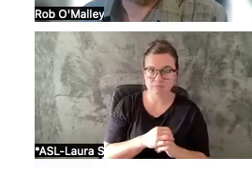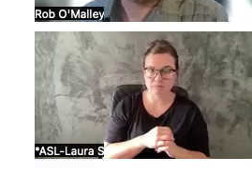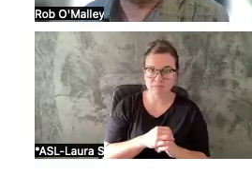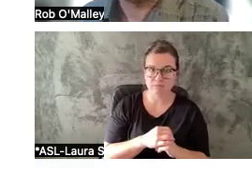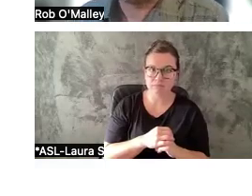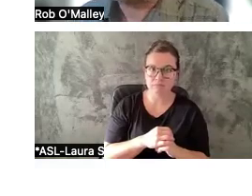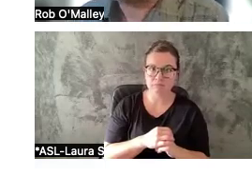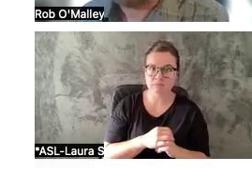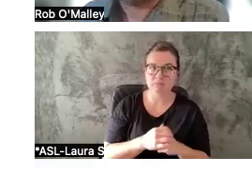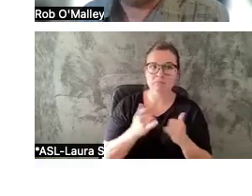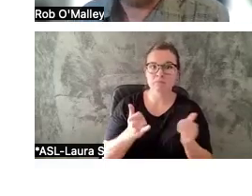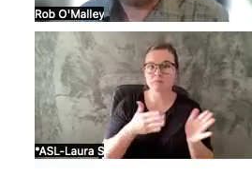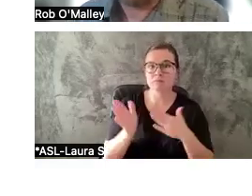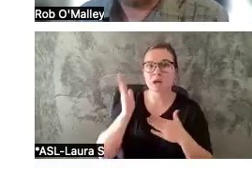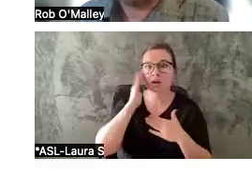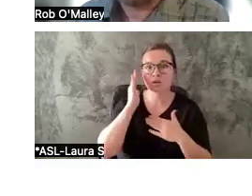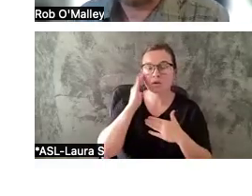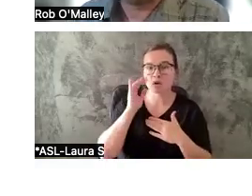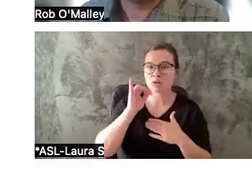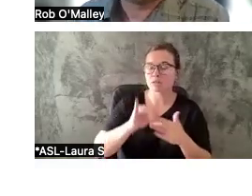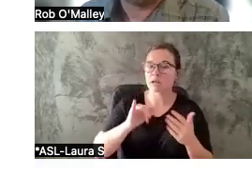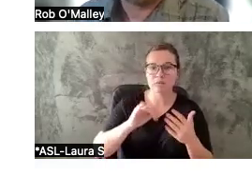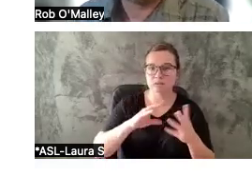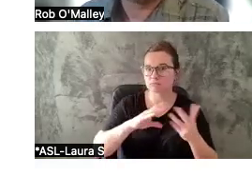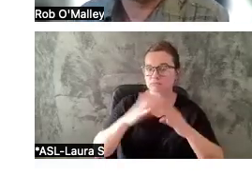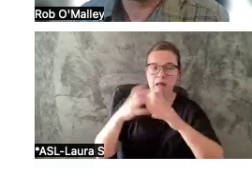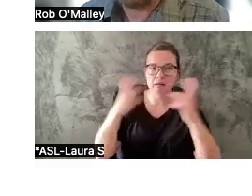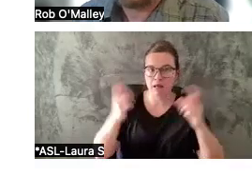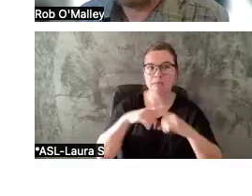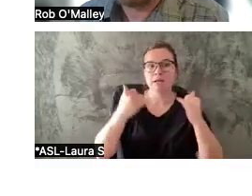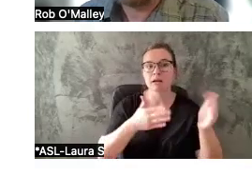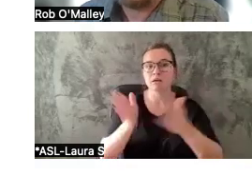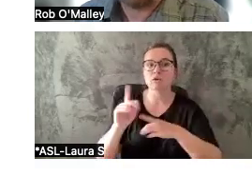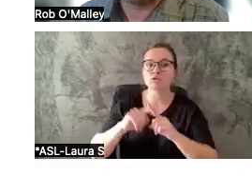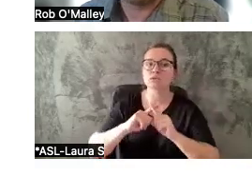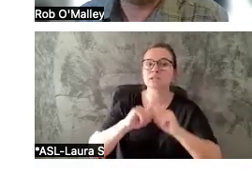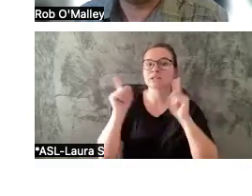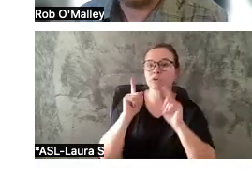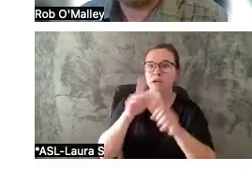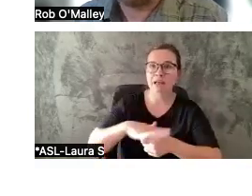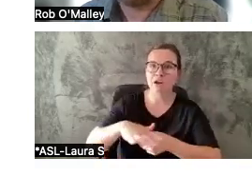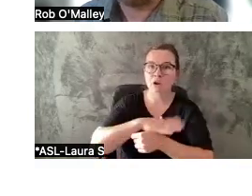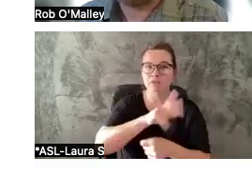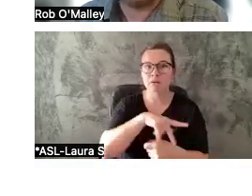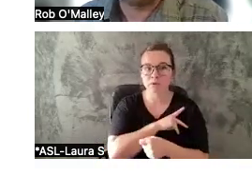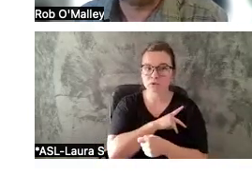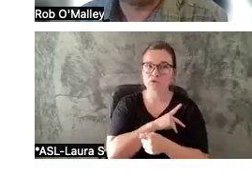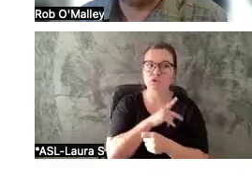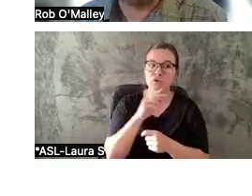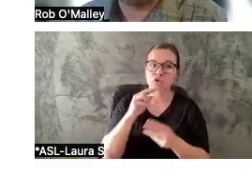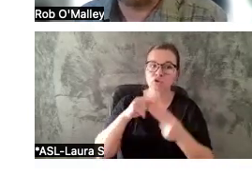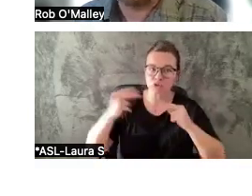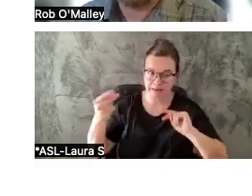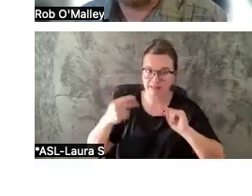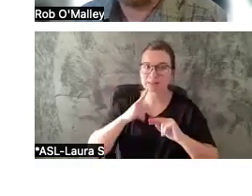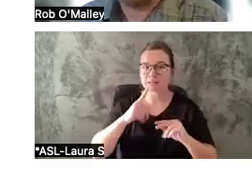So now we're going to shift to, I know it was a bit of a whirlwind tour, but now we're going to shift to another area of personal genetics that's of great interest, which